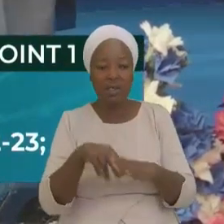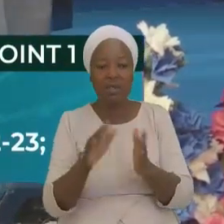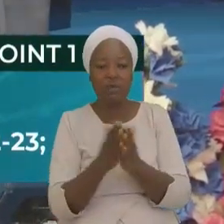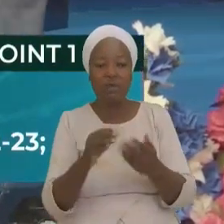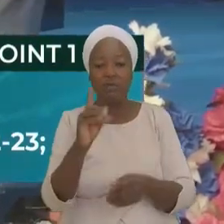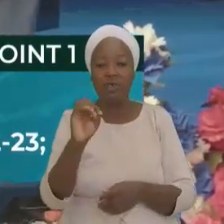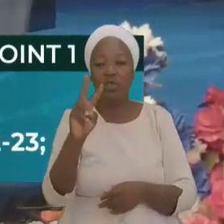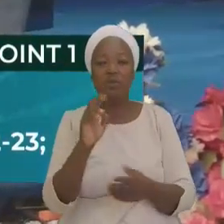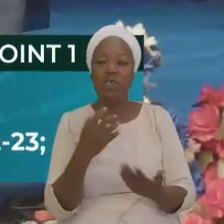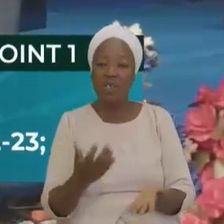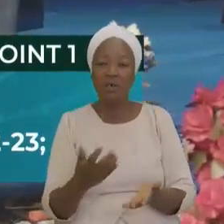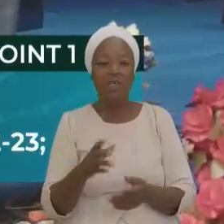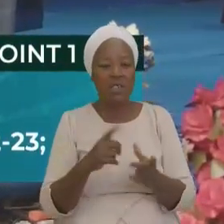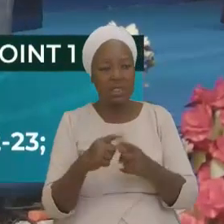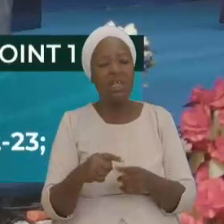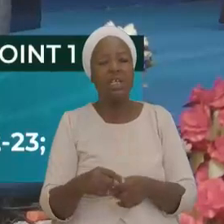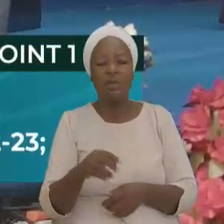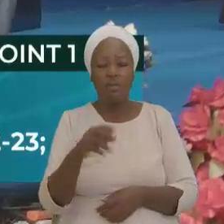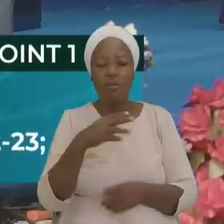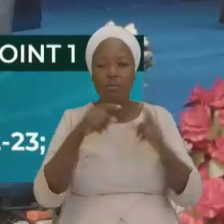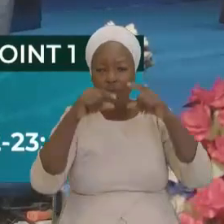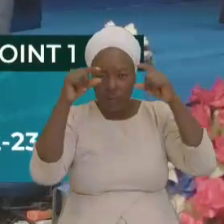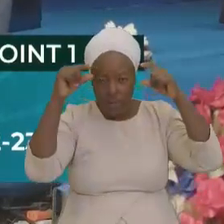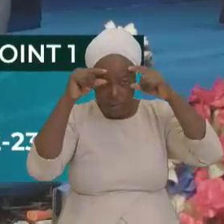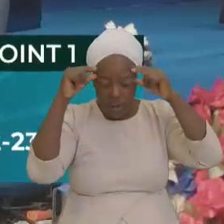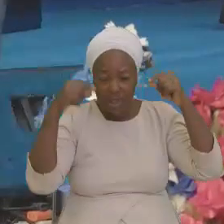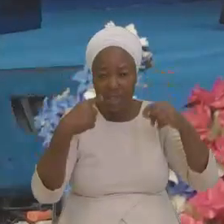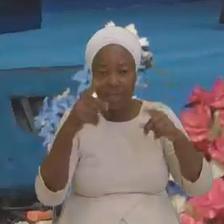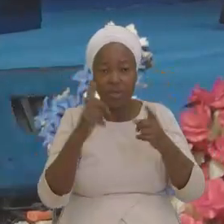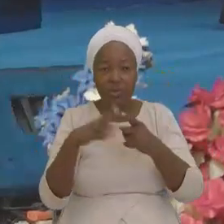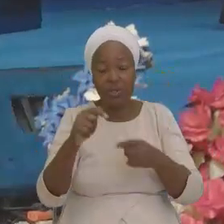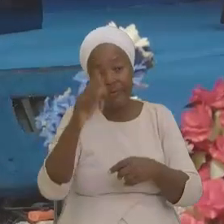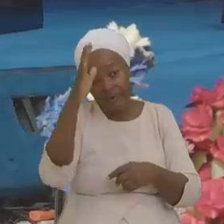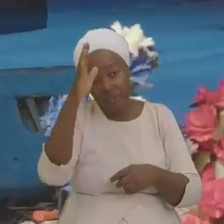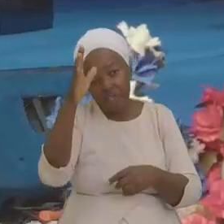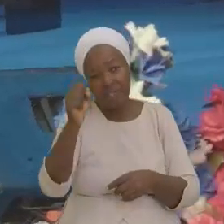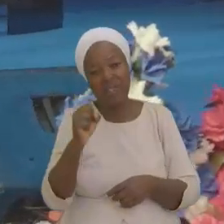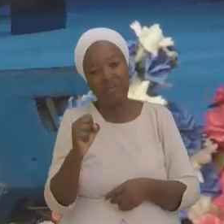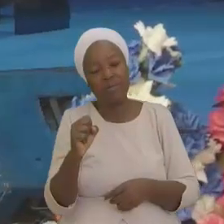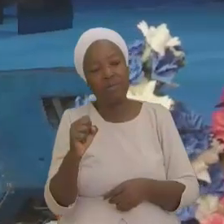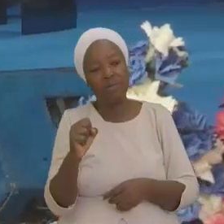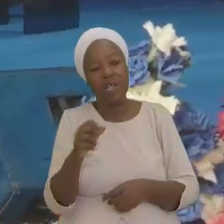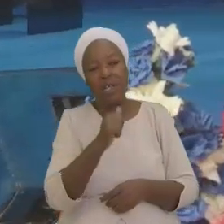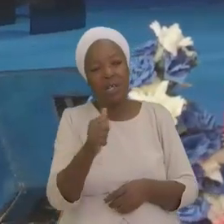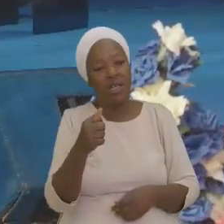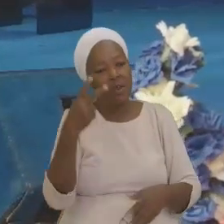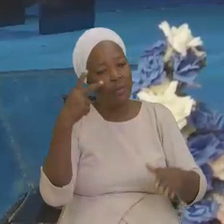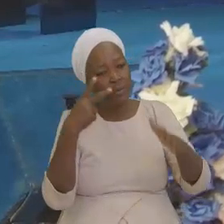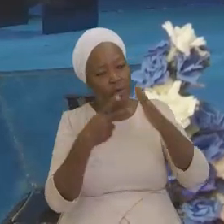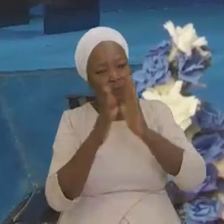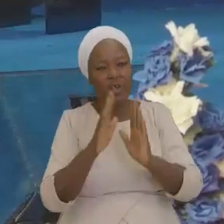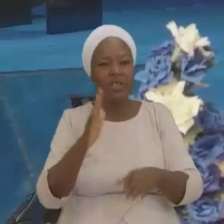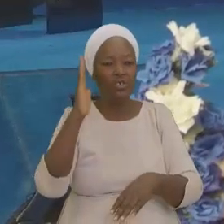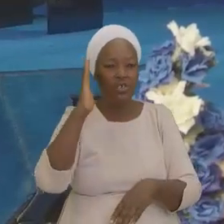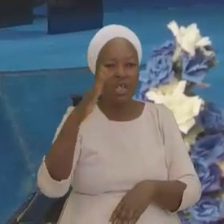He said, Moses said unto the fathers, a prophet shall the Lord